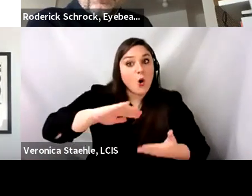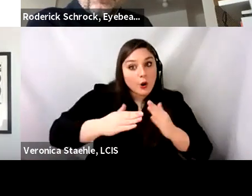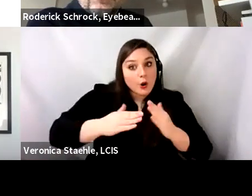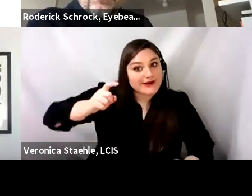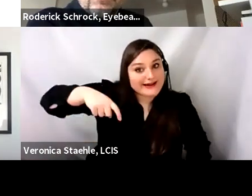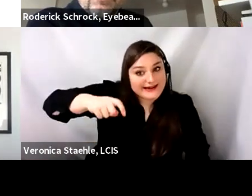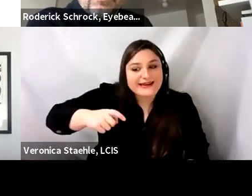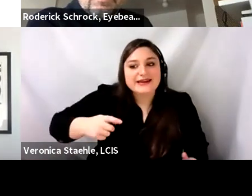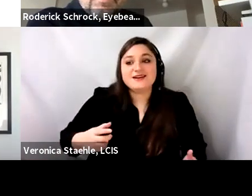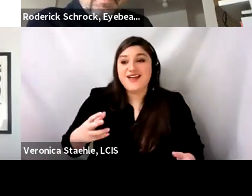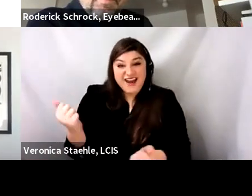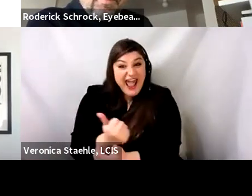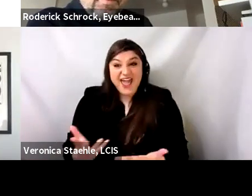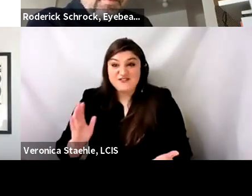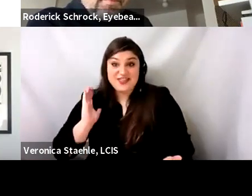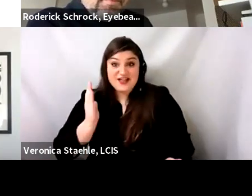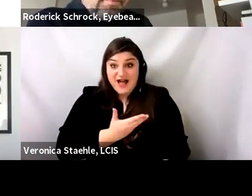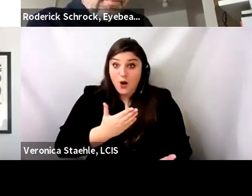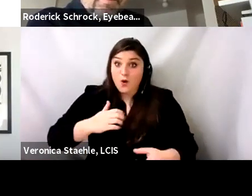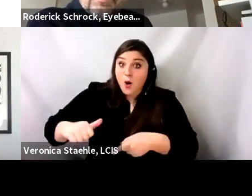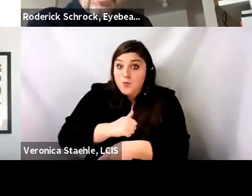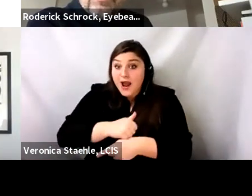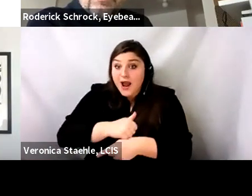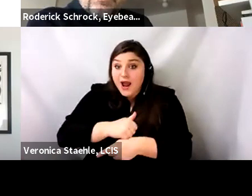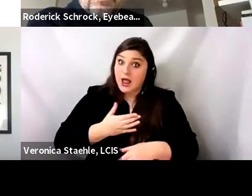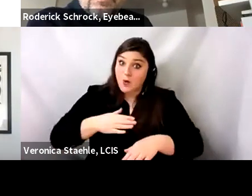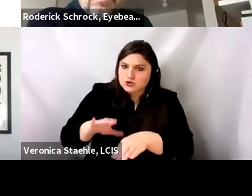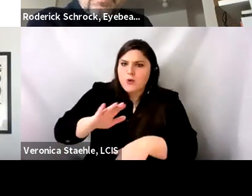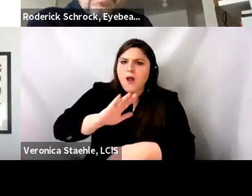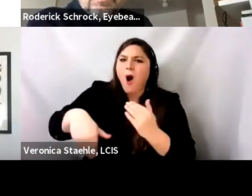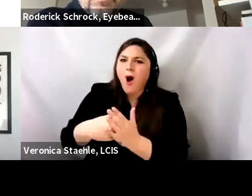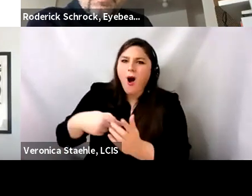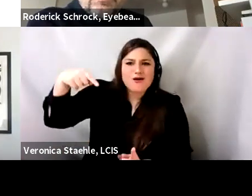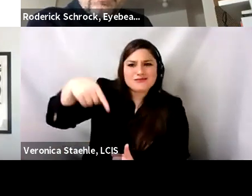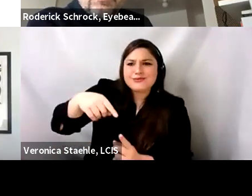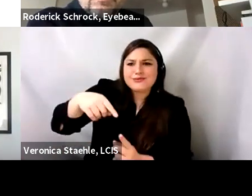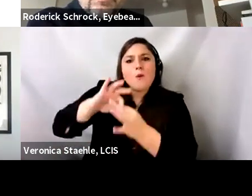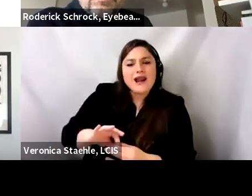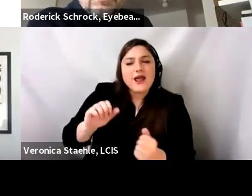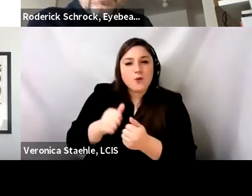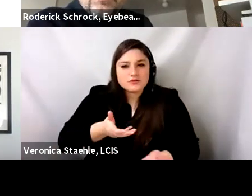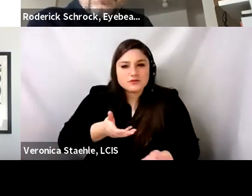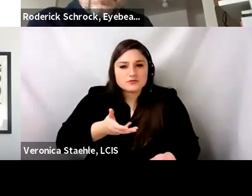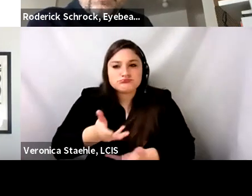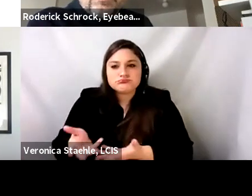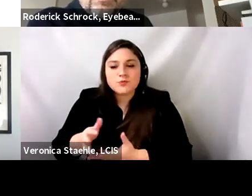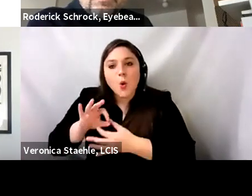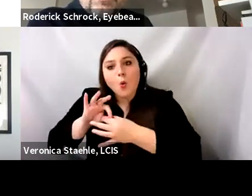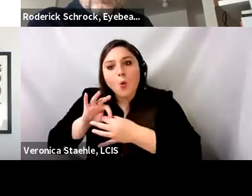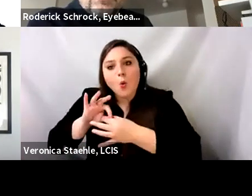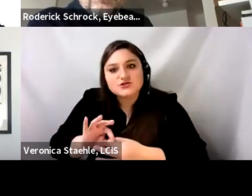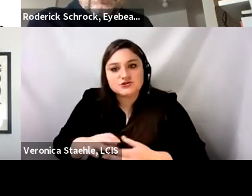our practice was building relationship and in person, this building of relationship and